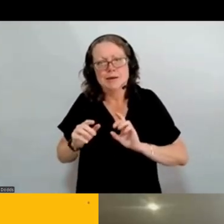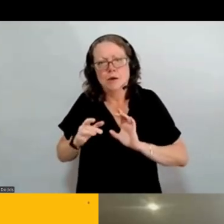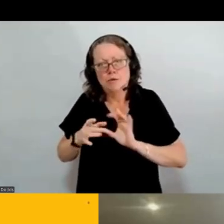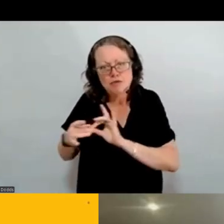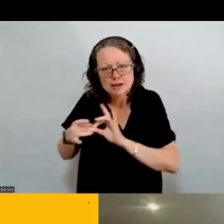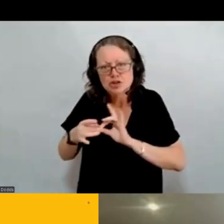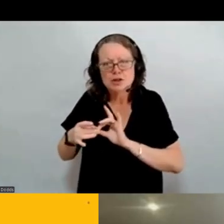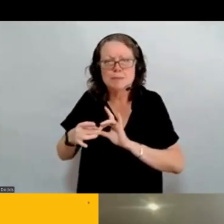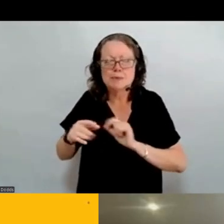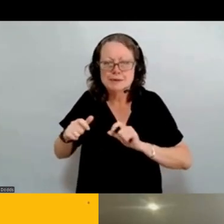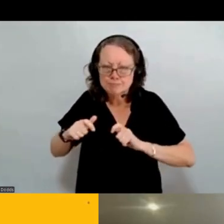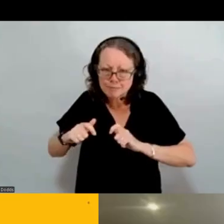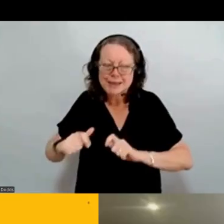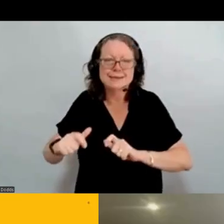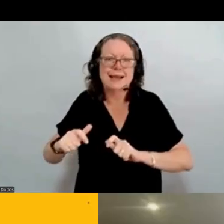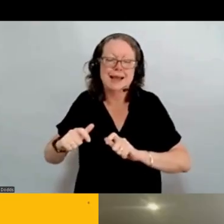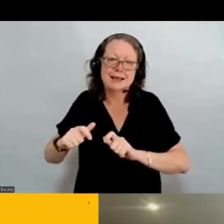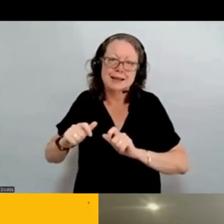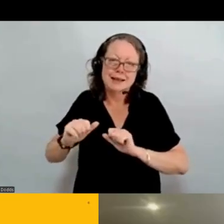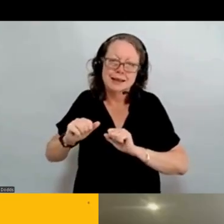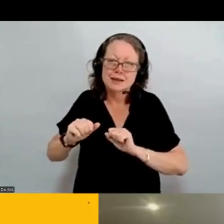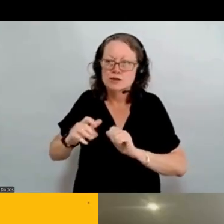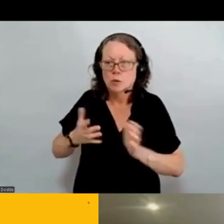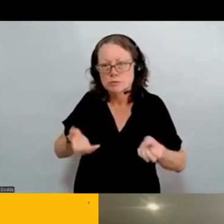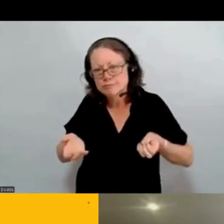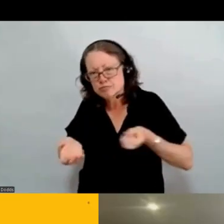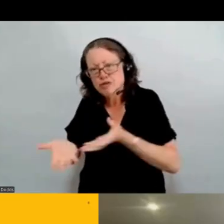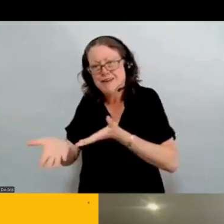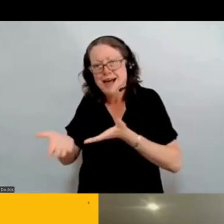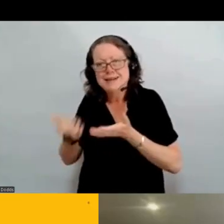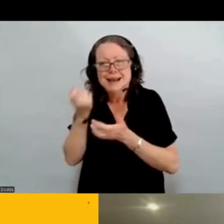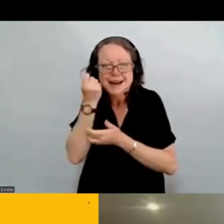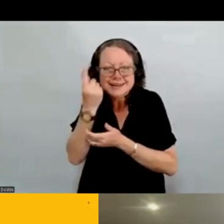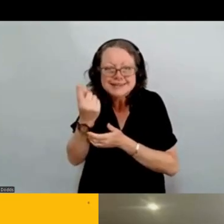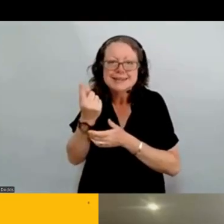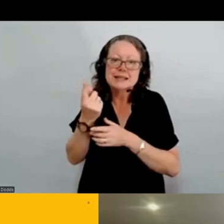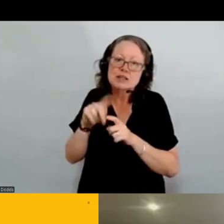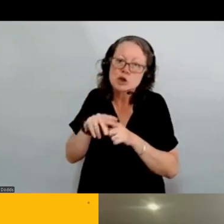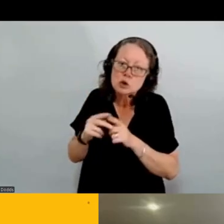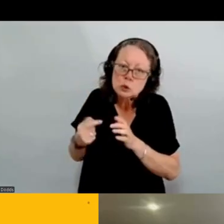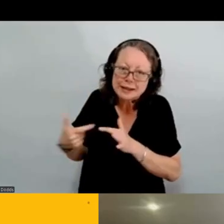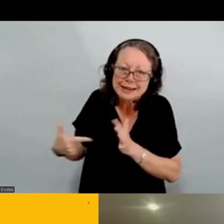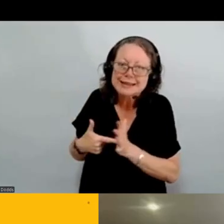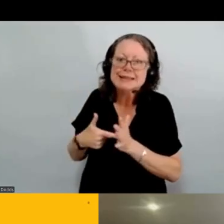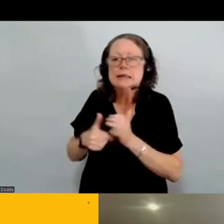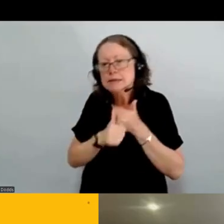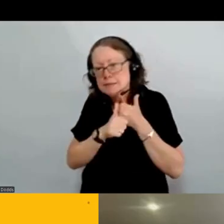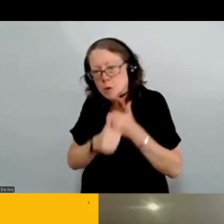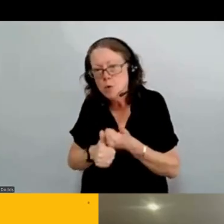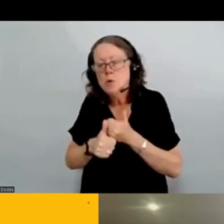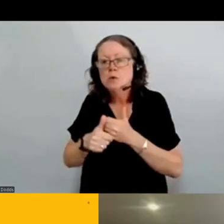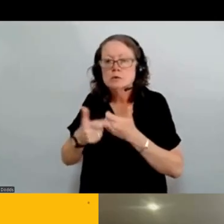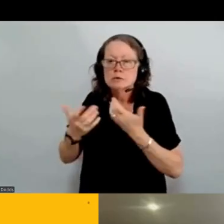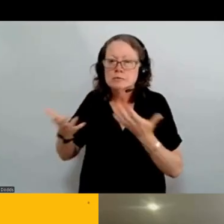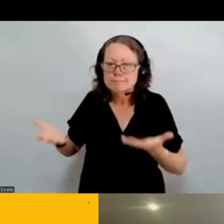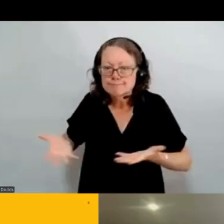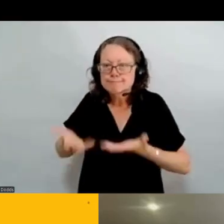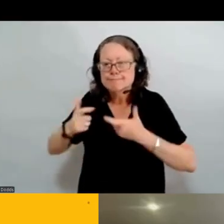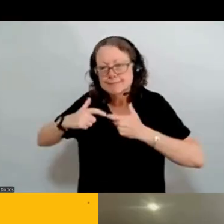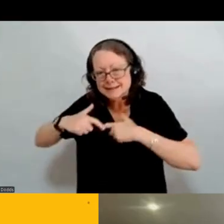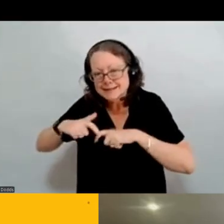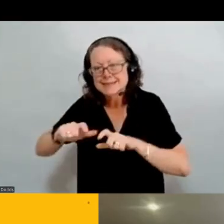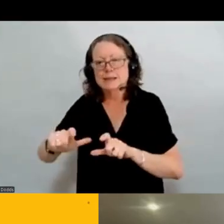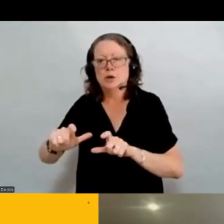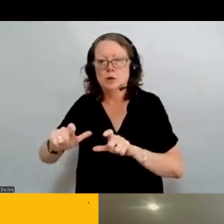organizations and by providing ideas, inspiration, toolkits, support, exactly as Sarah's been doing with Daniel and